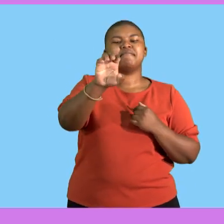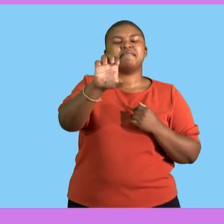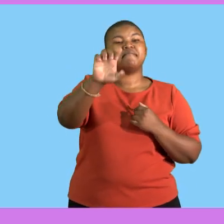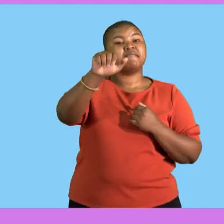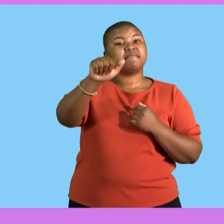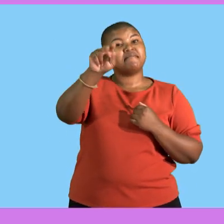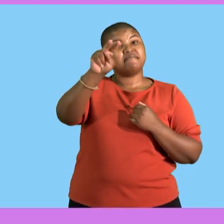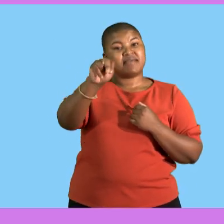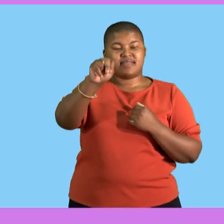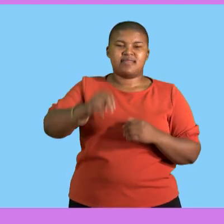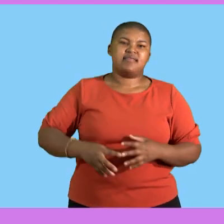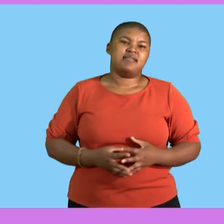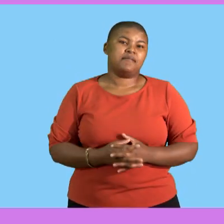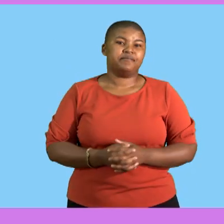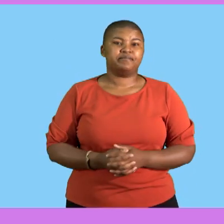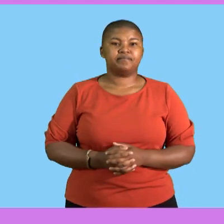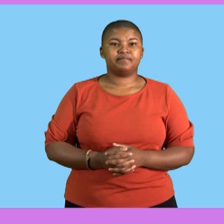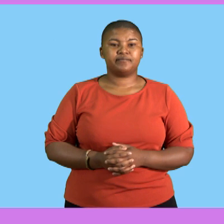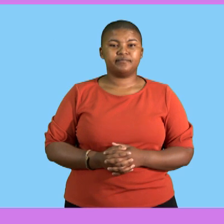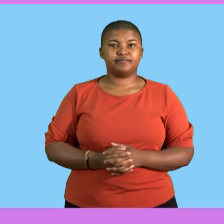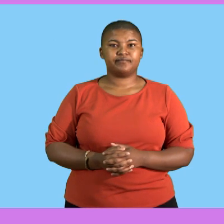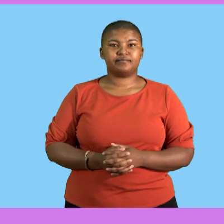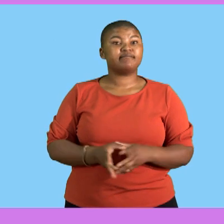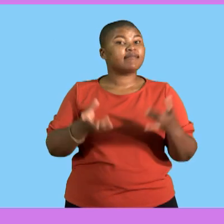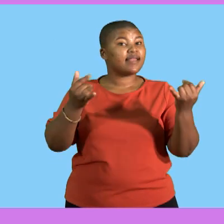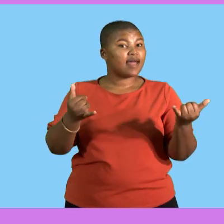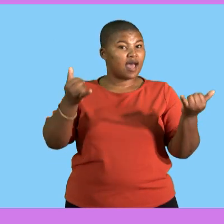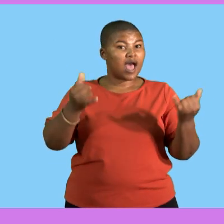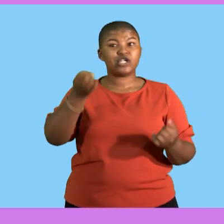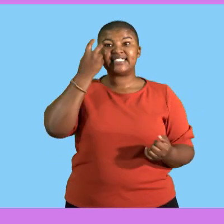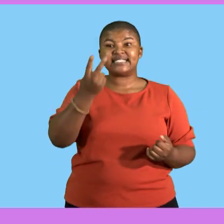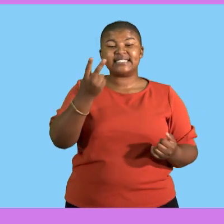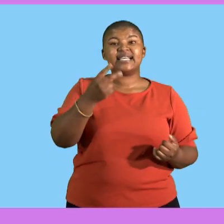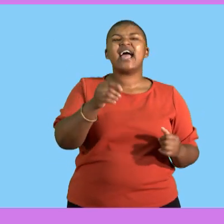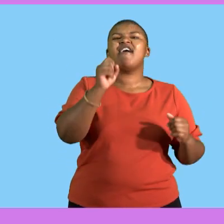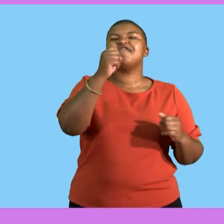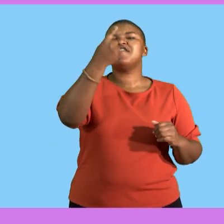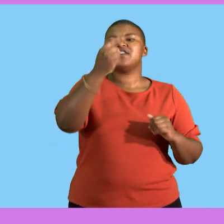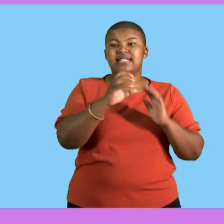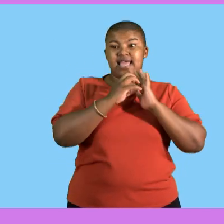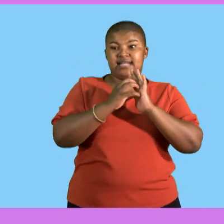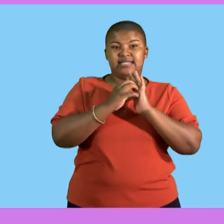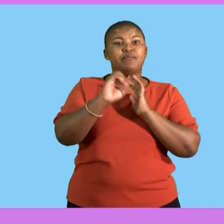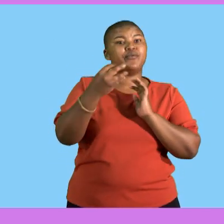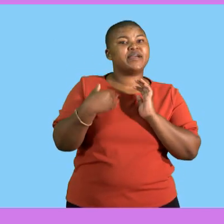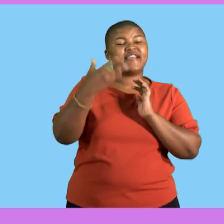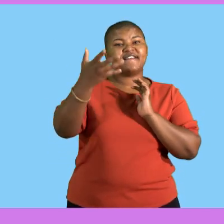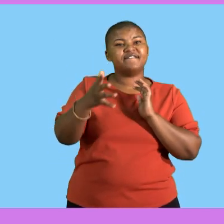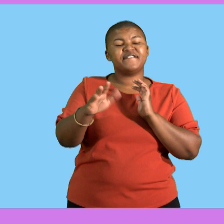or it can be said to be an average on a data set. Now, given the first example, we are given the